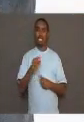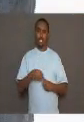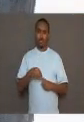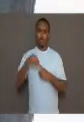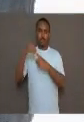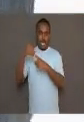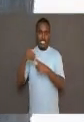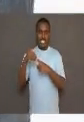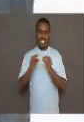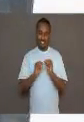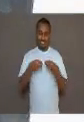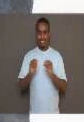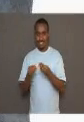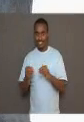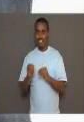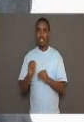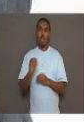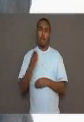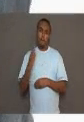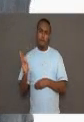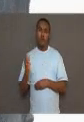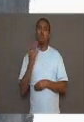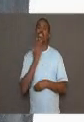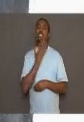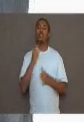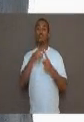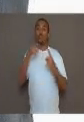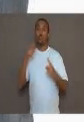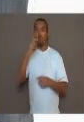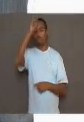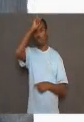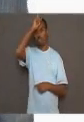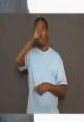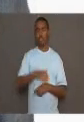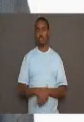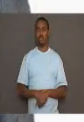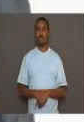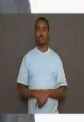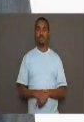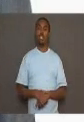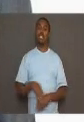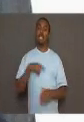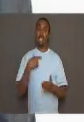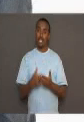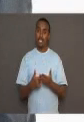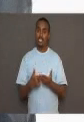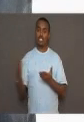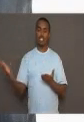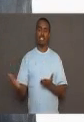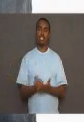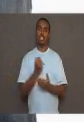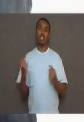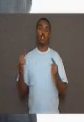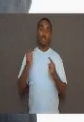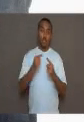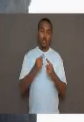special synthetic indigo blue dye from Germany. This is taken to